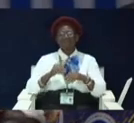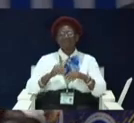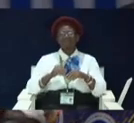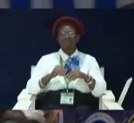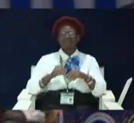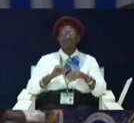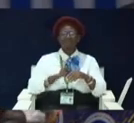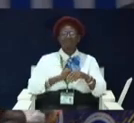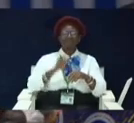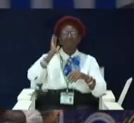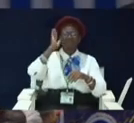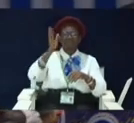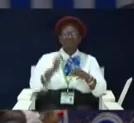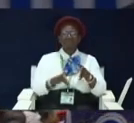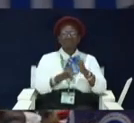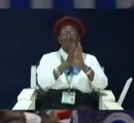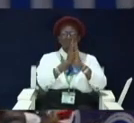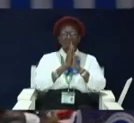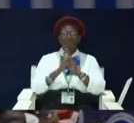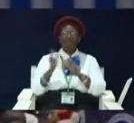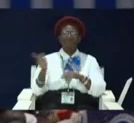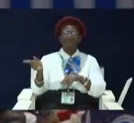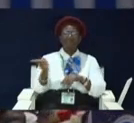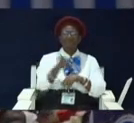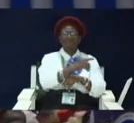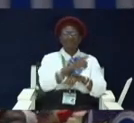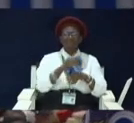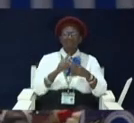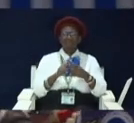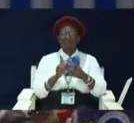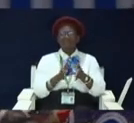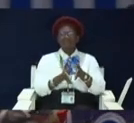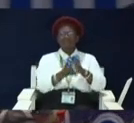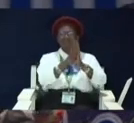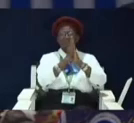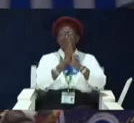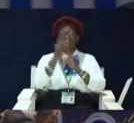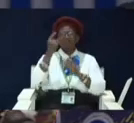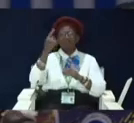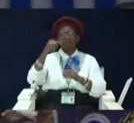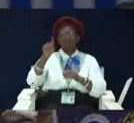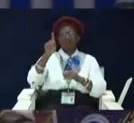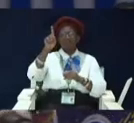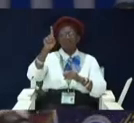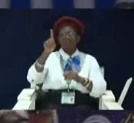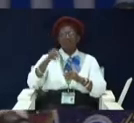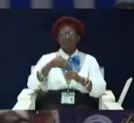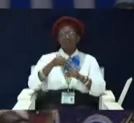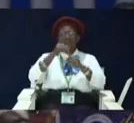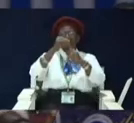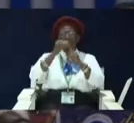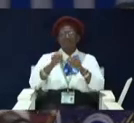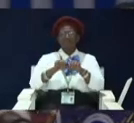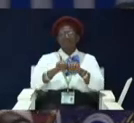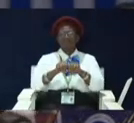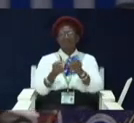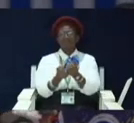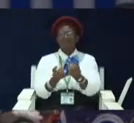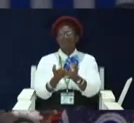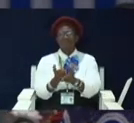for one special breakthrough. Ma wa so ro pe ko bere ohun aluyo kan